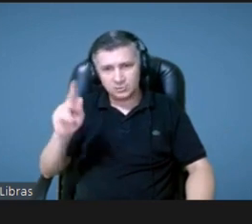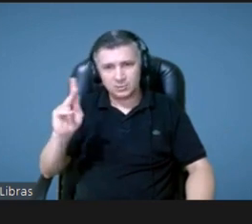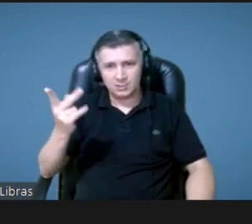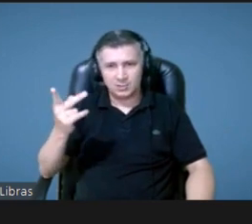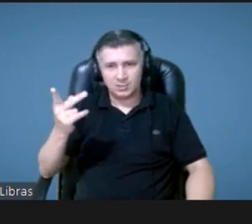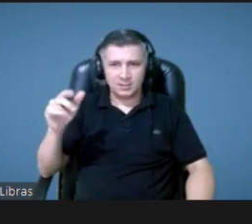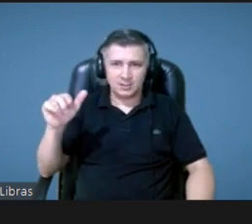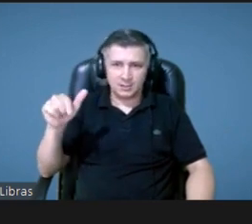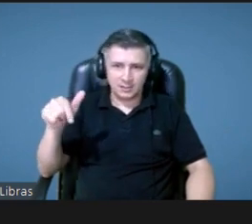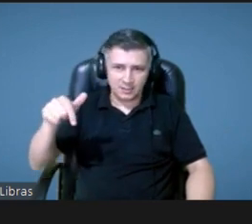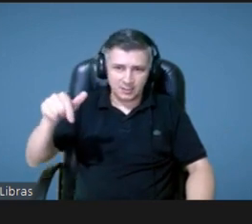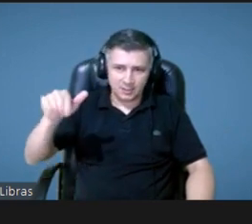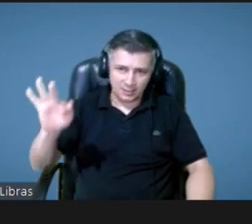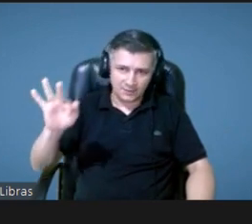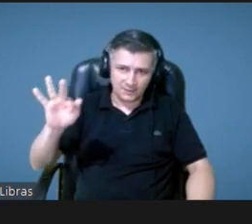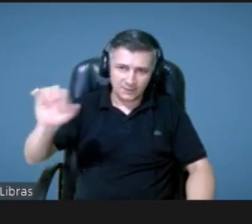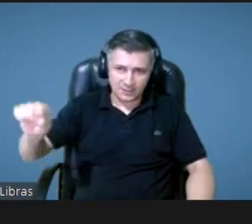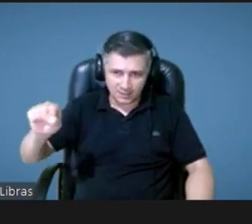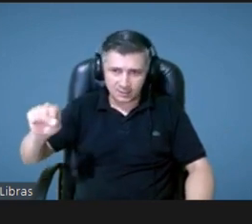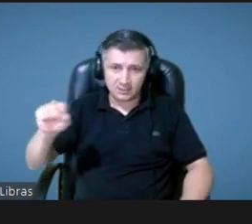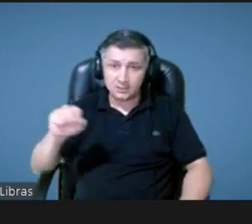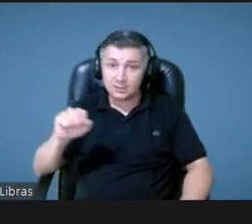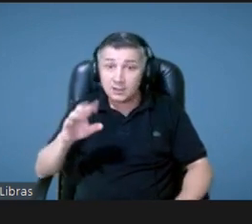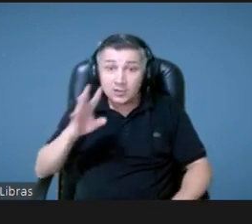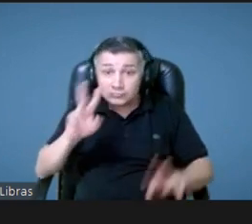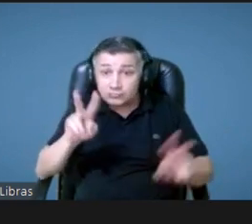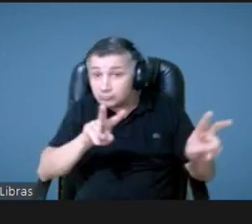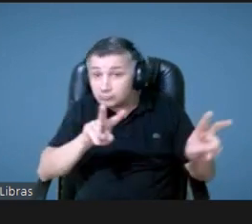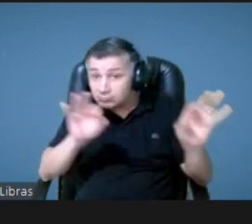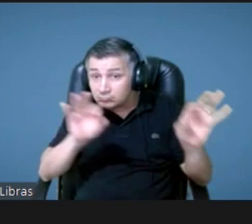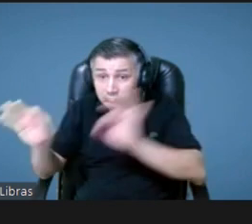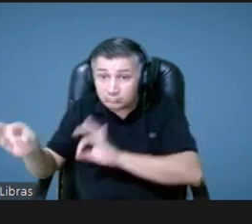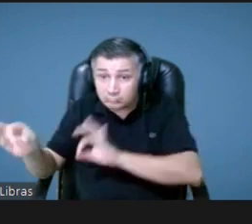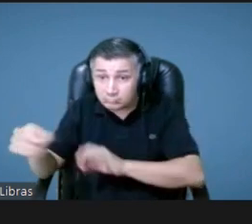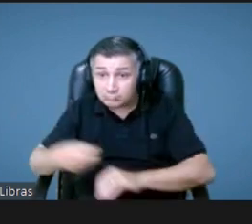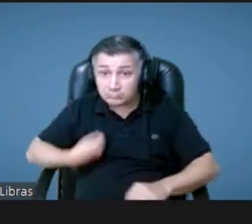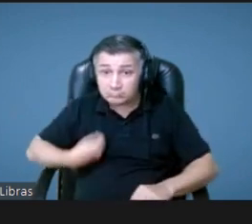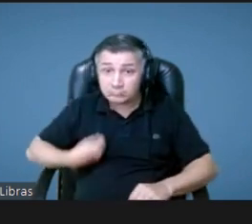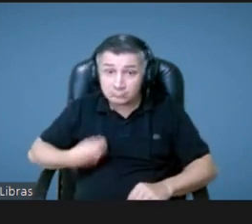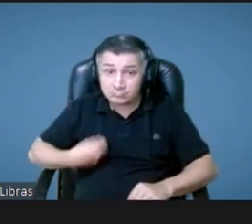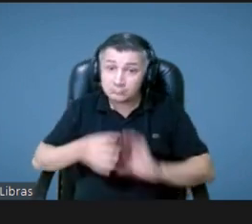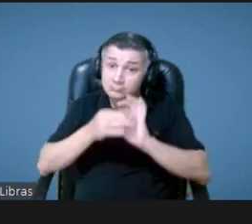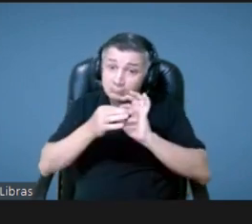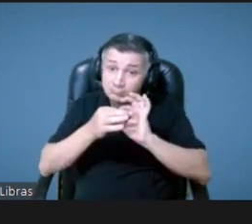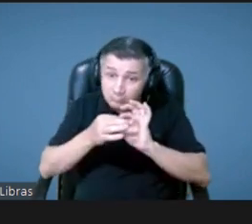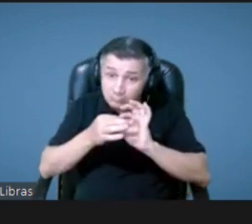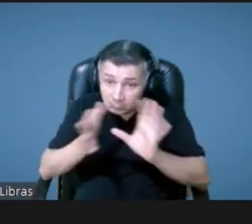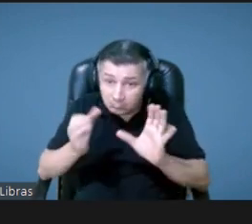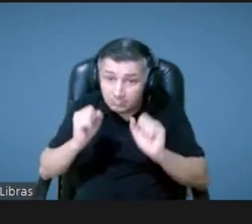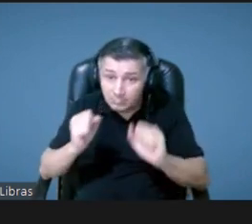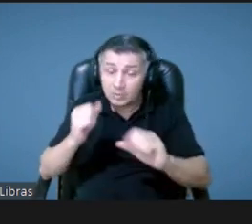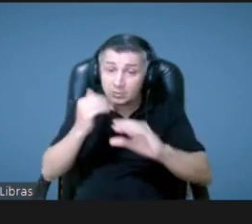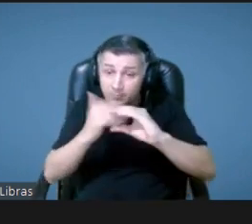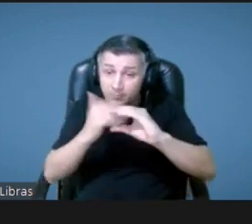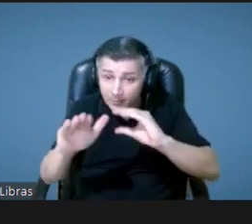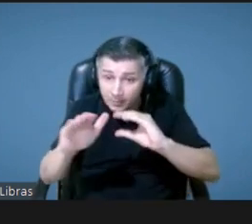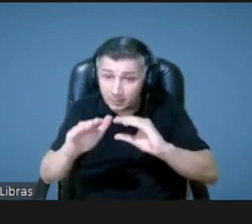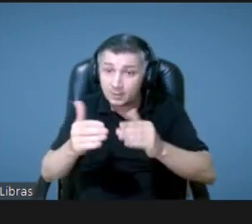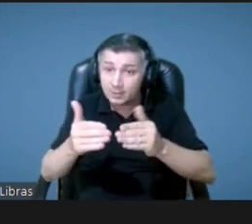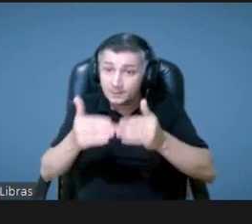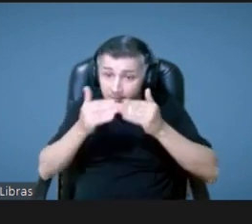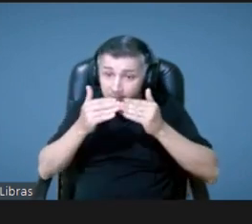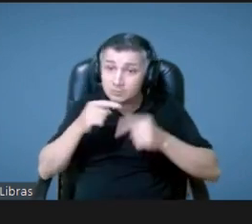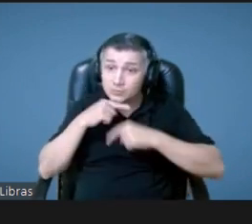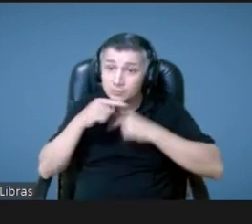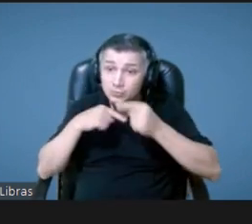have any questions or require any clarification. Just feel free to